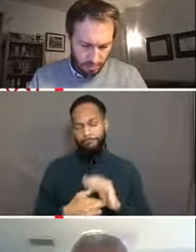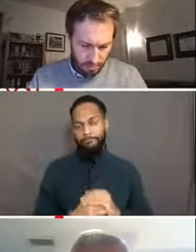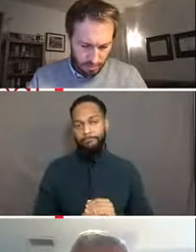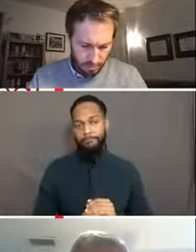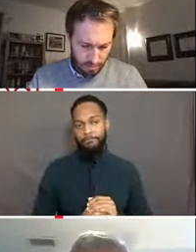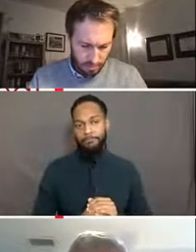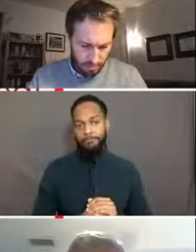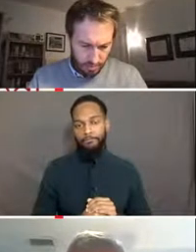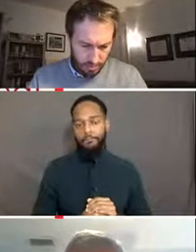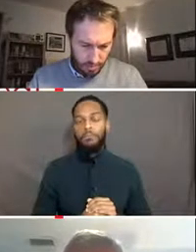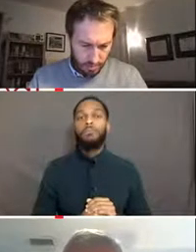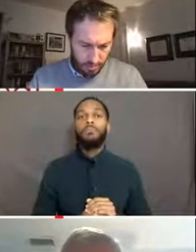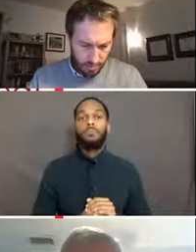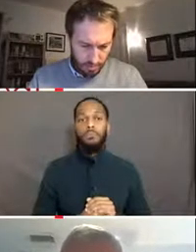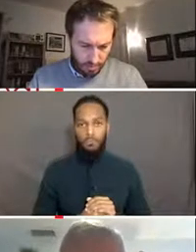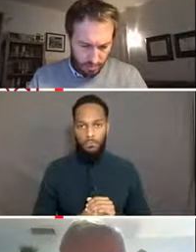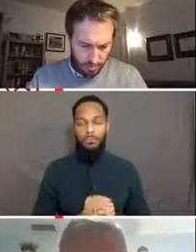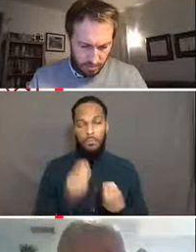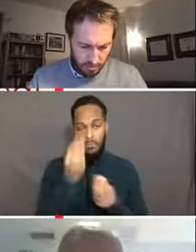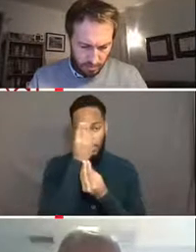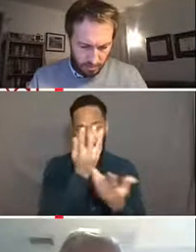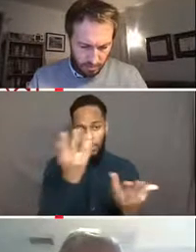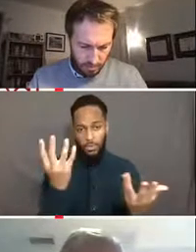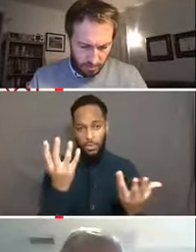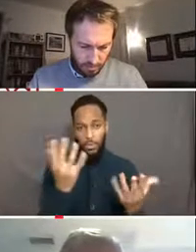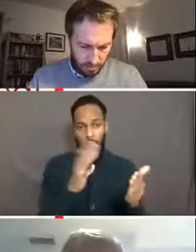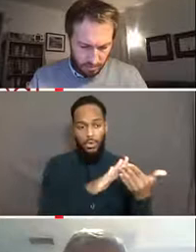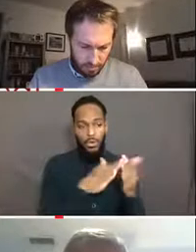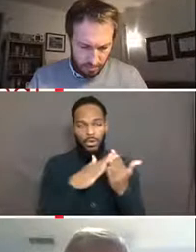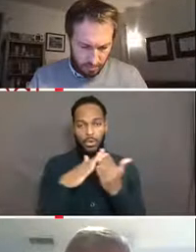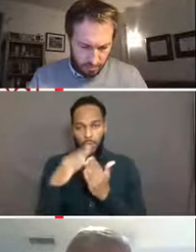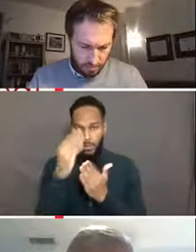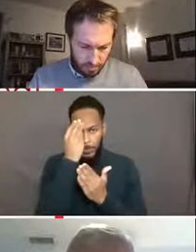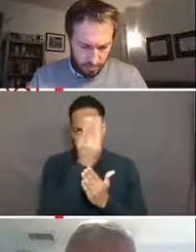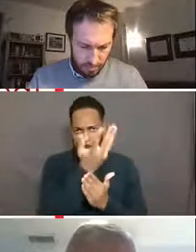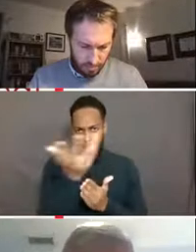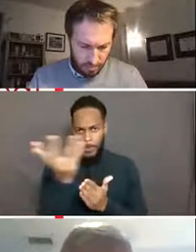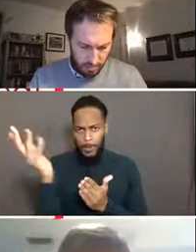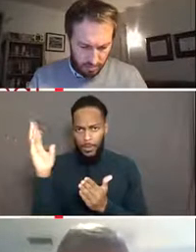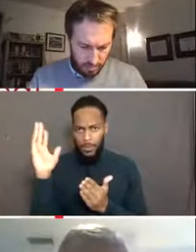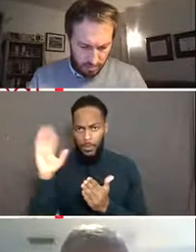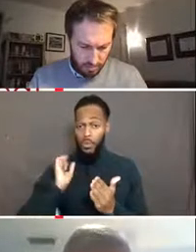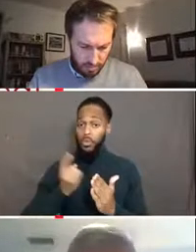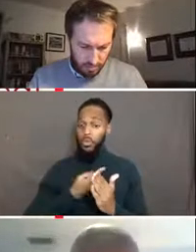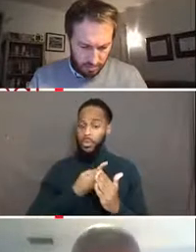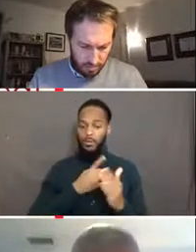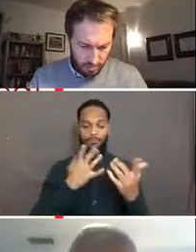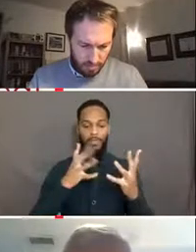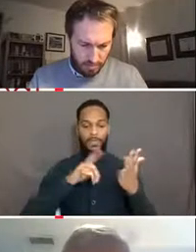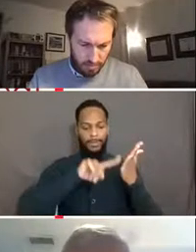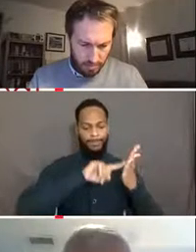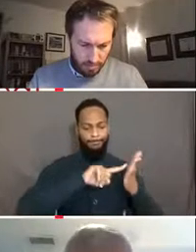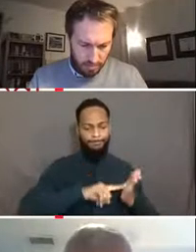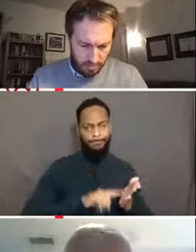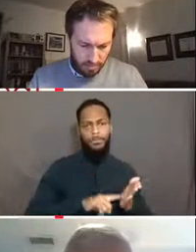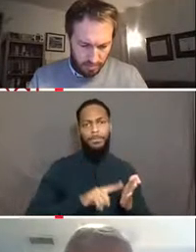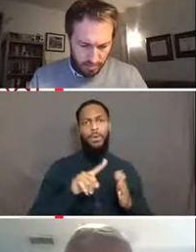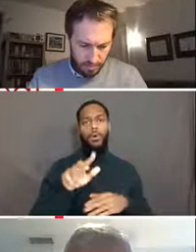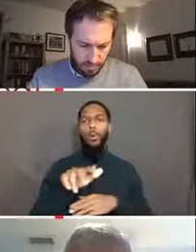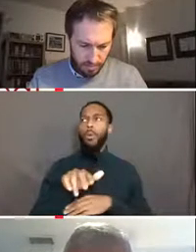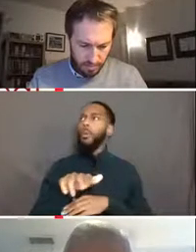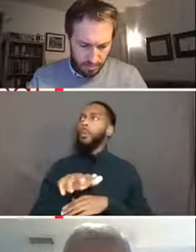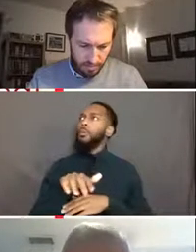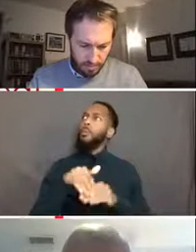I did want to share with the community, we've already tested over 375,000 students